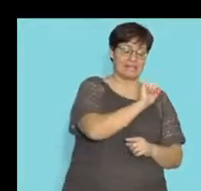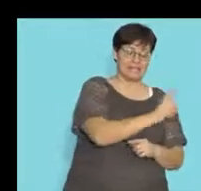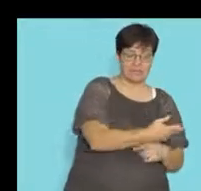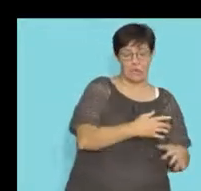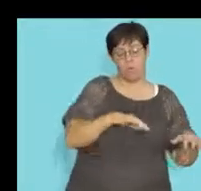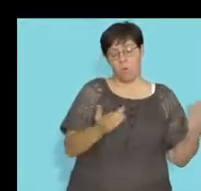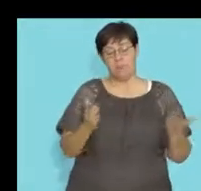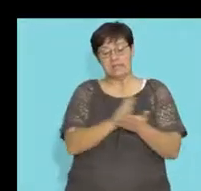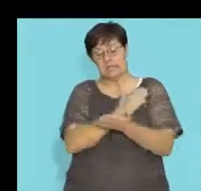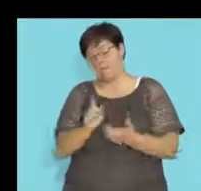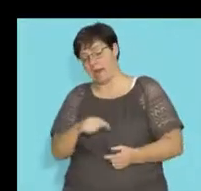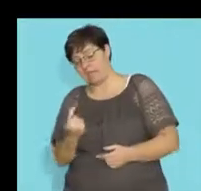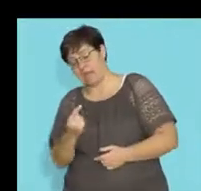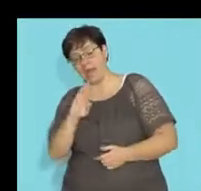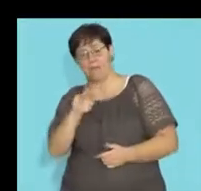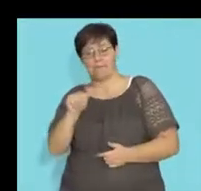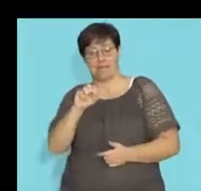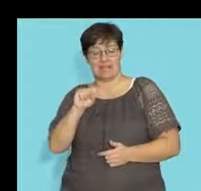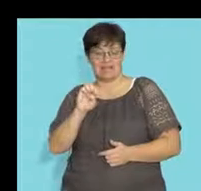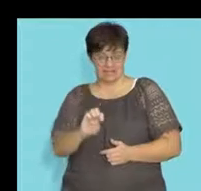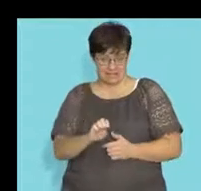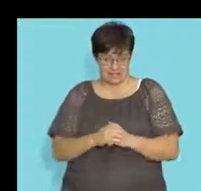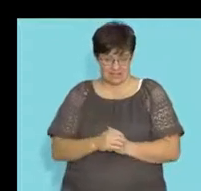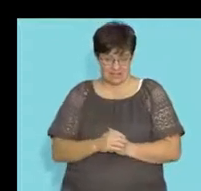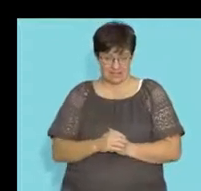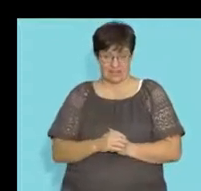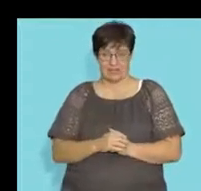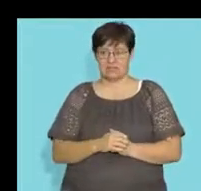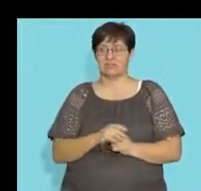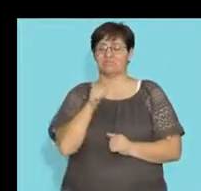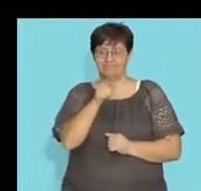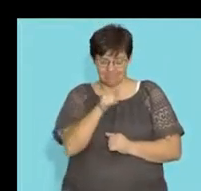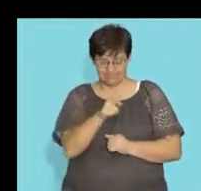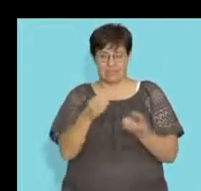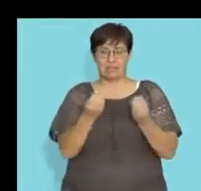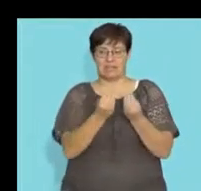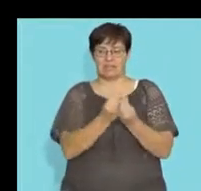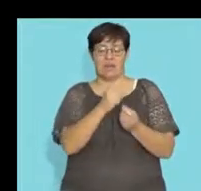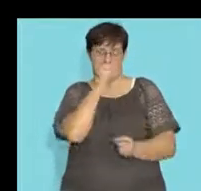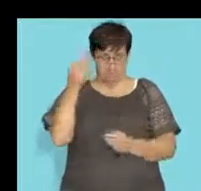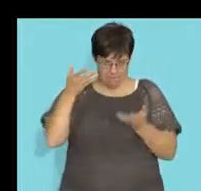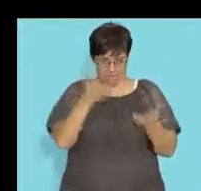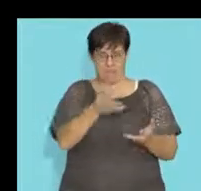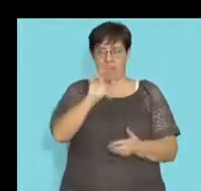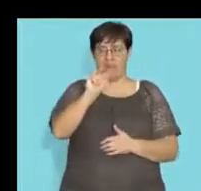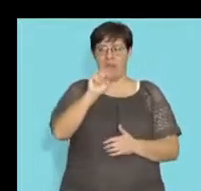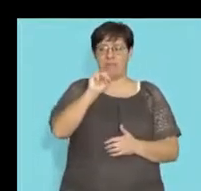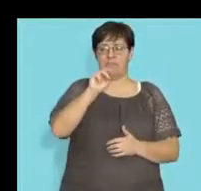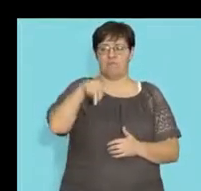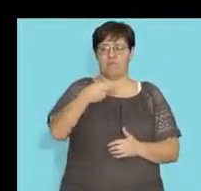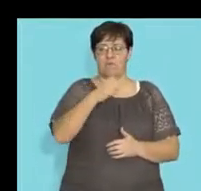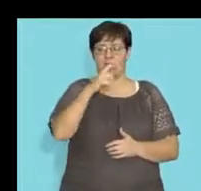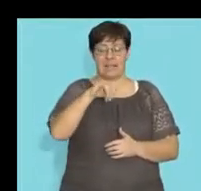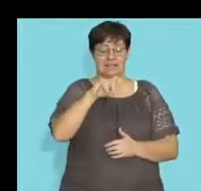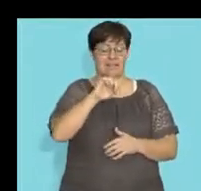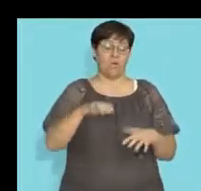can be, in some cases, be an acid, or in other cases, it acts as a base. Such substances